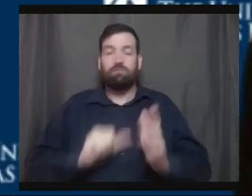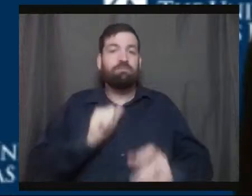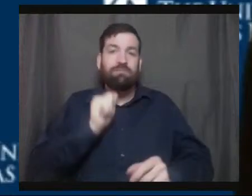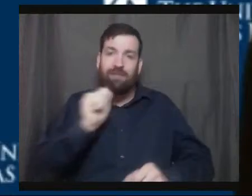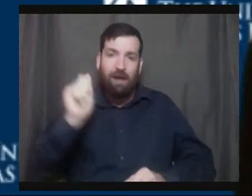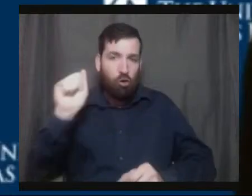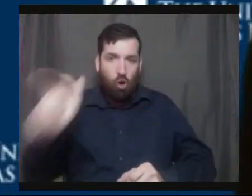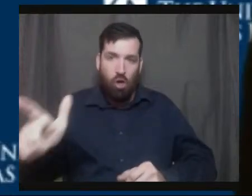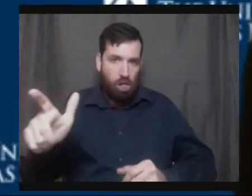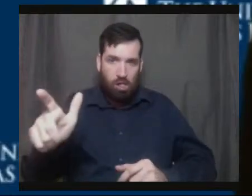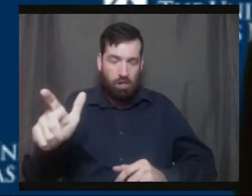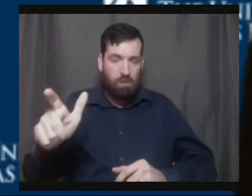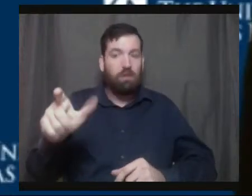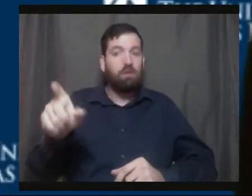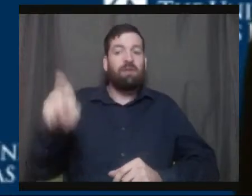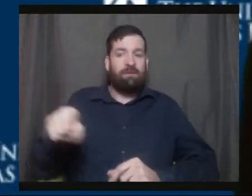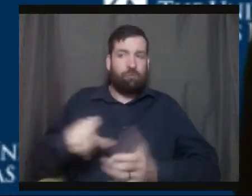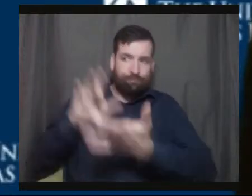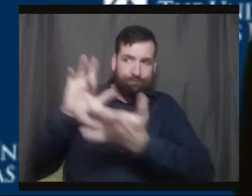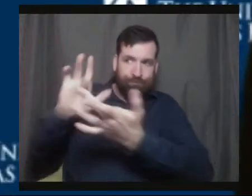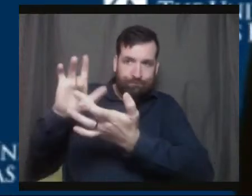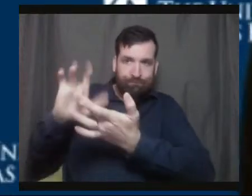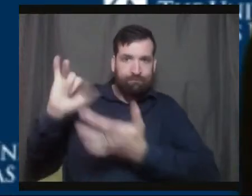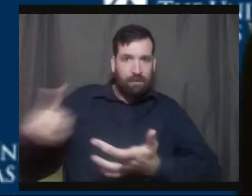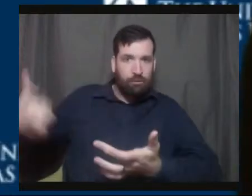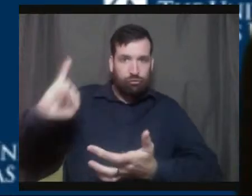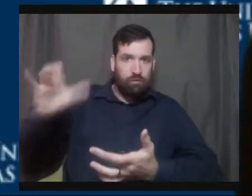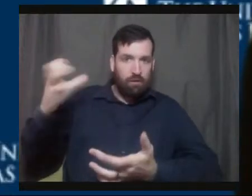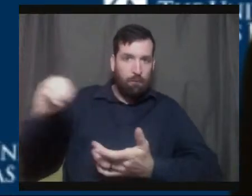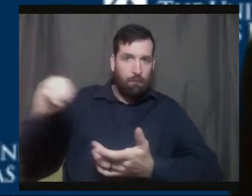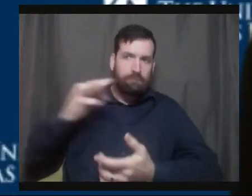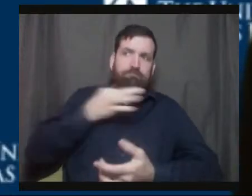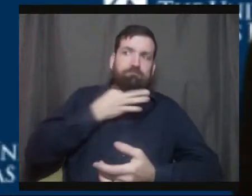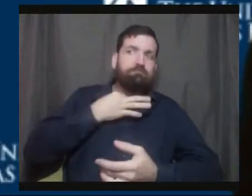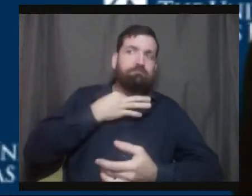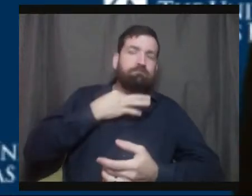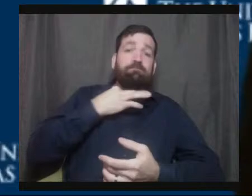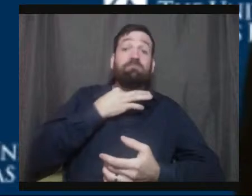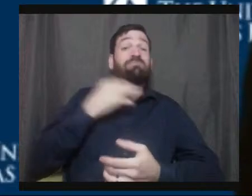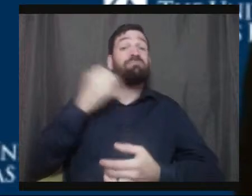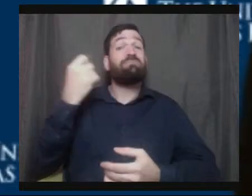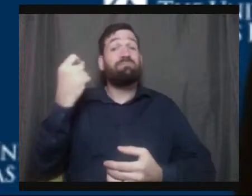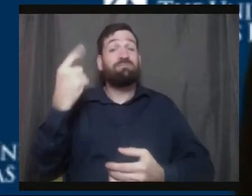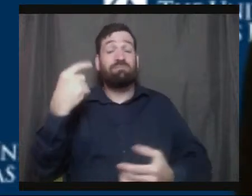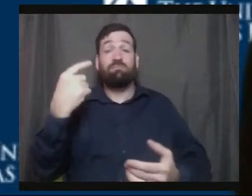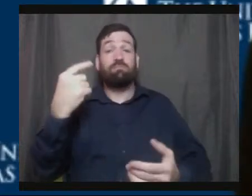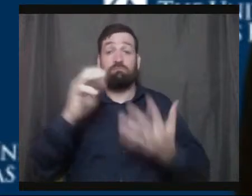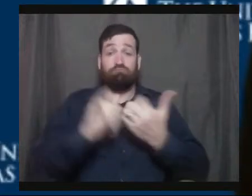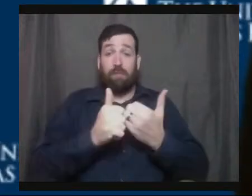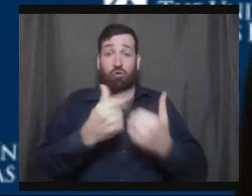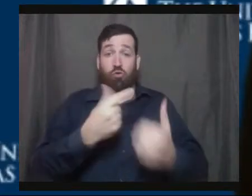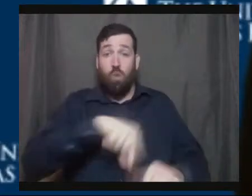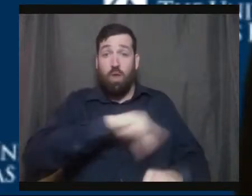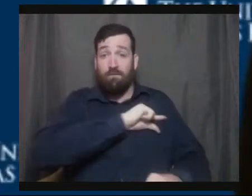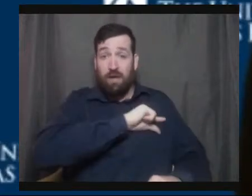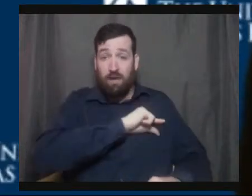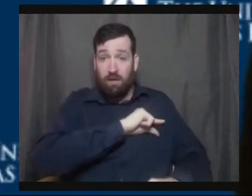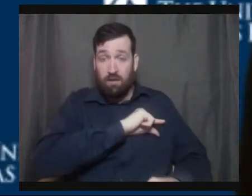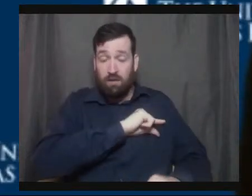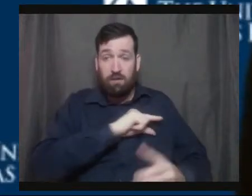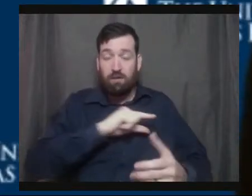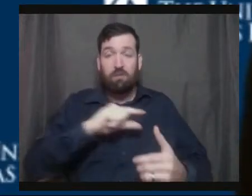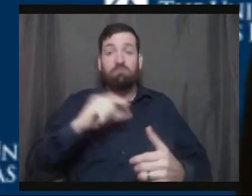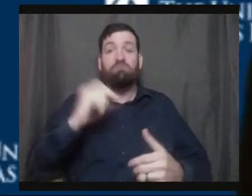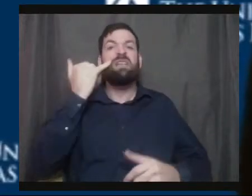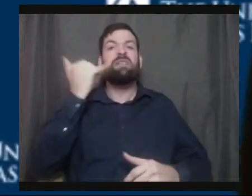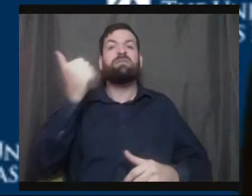have to call their insurance company to inquire. In general, though, the qualifications for bariatric surgery is anyone who